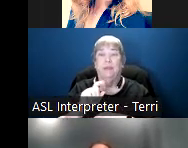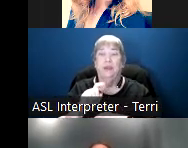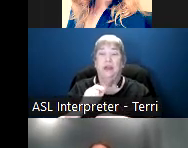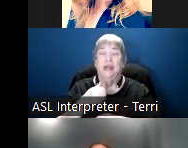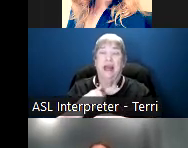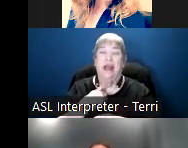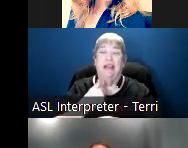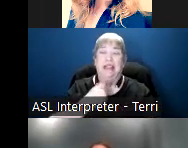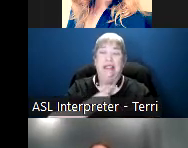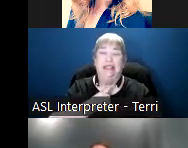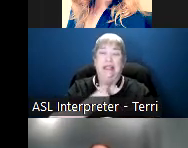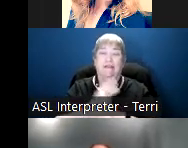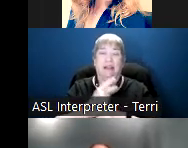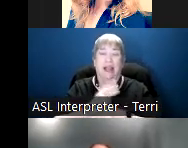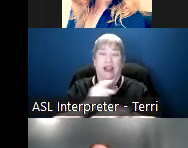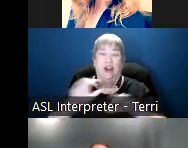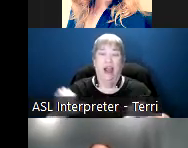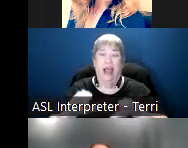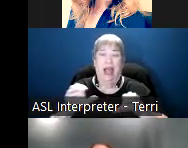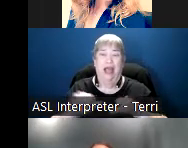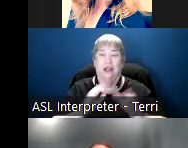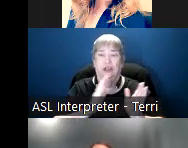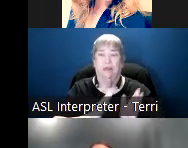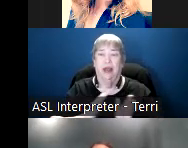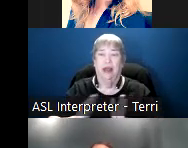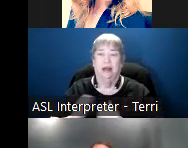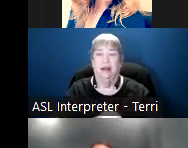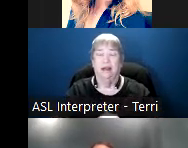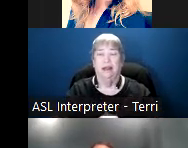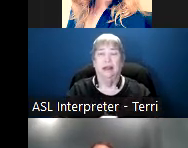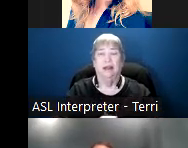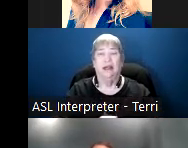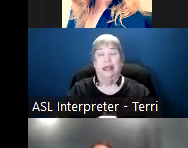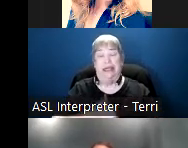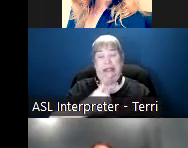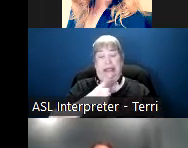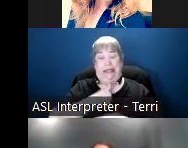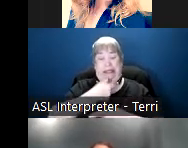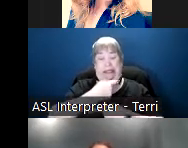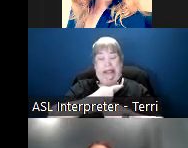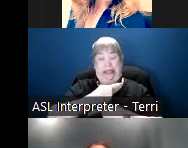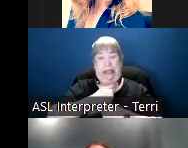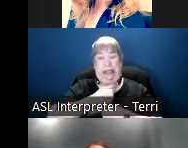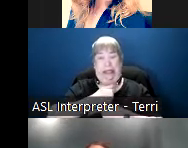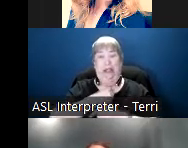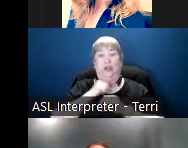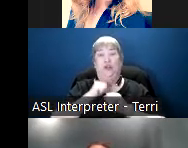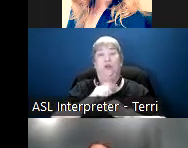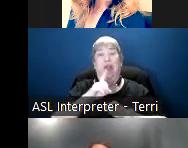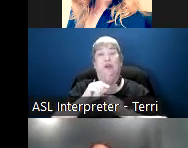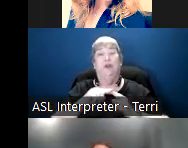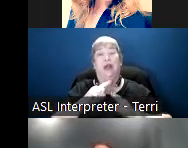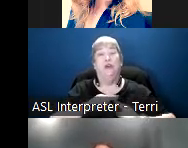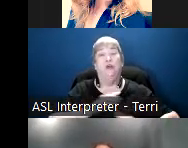plan. I want to note here that self-care is something that can be done as a preventative